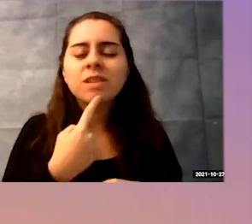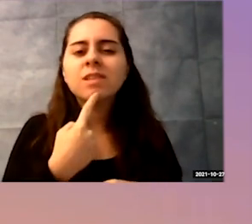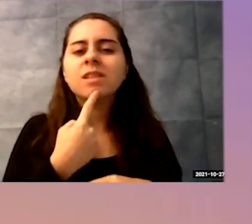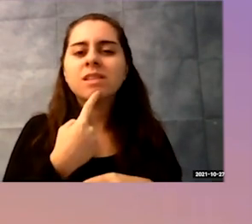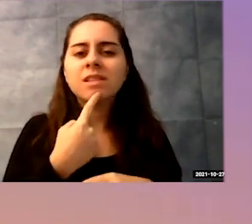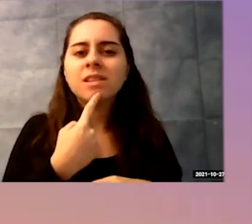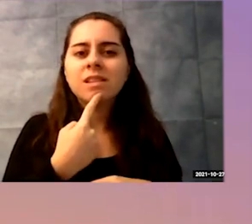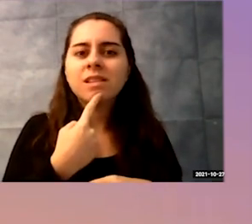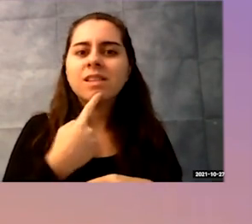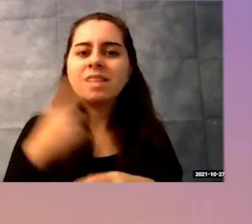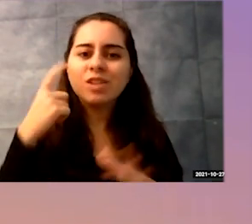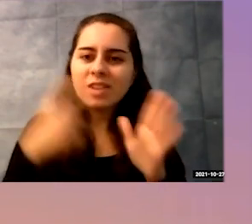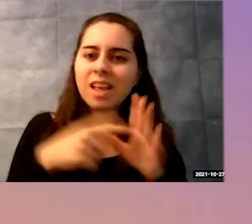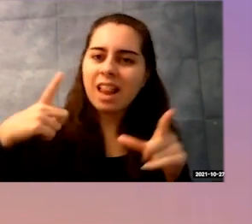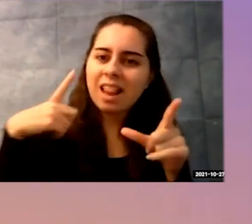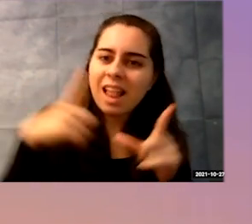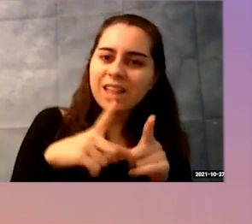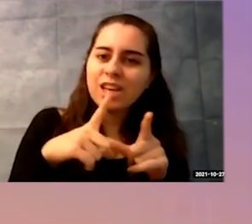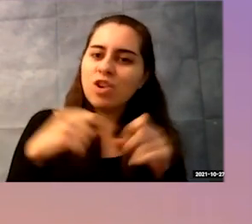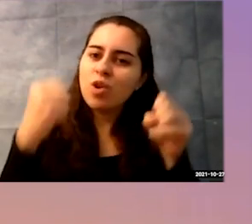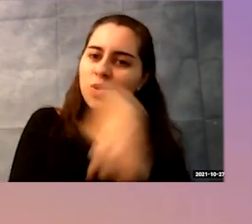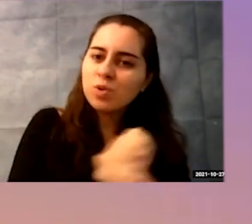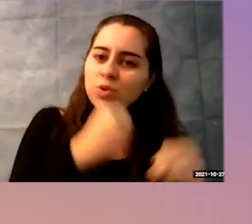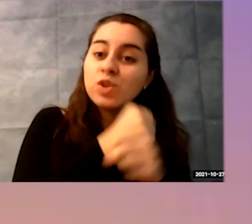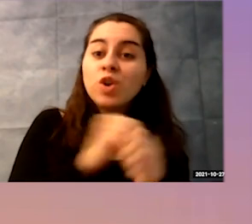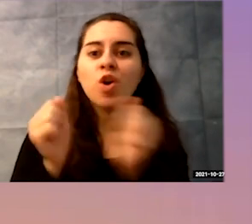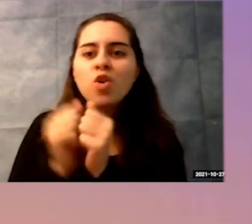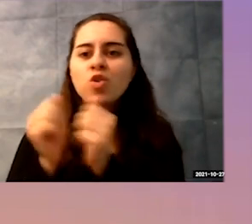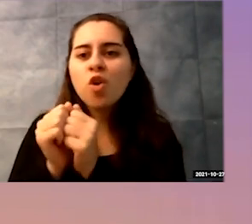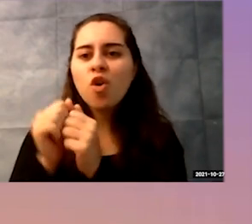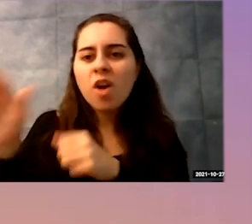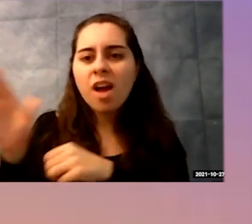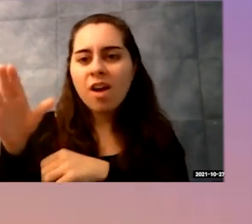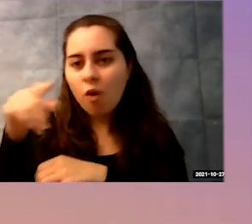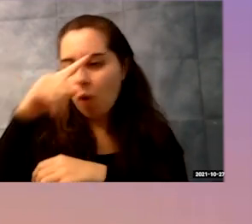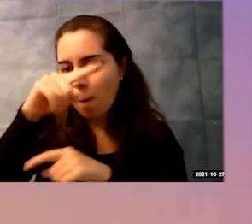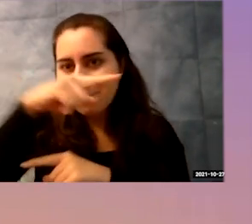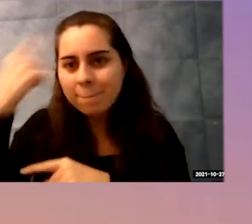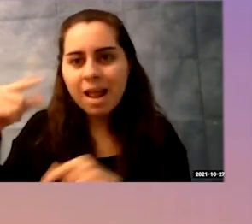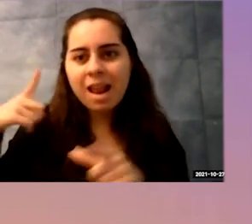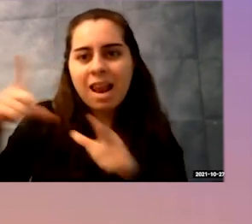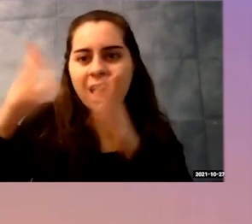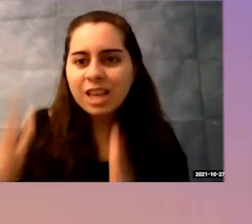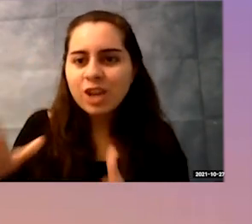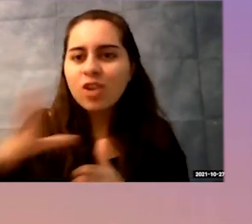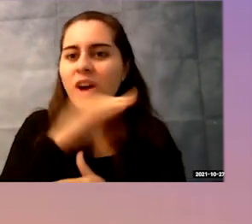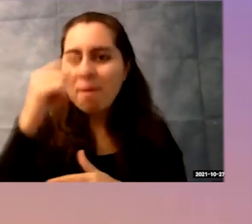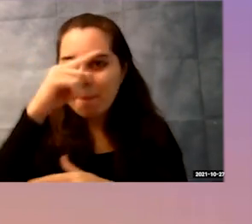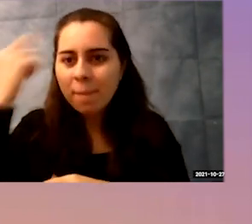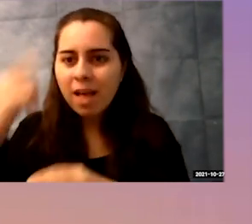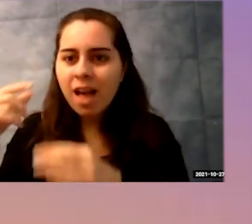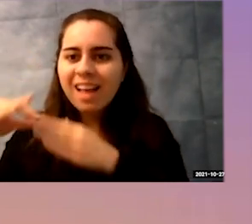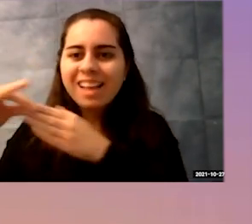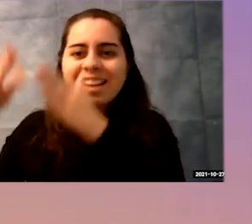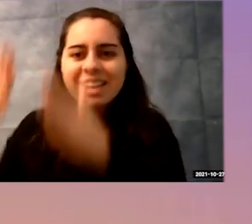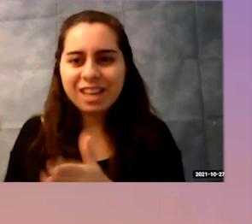this Latino movement with such an Afro-Latino and Black leadership. Do you think, how does